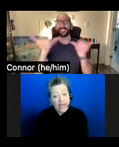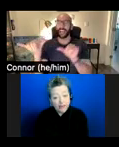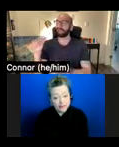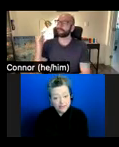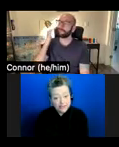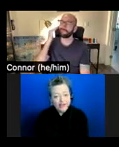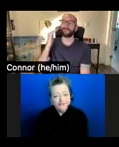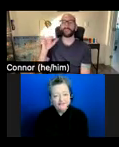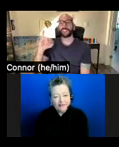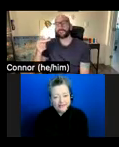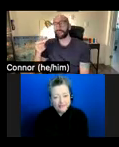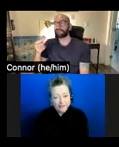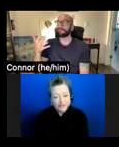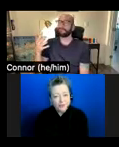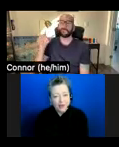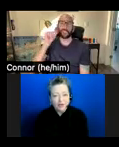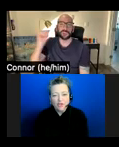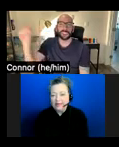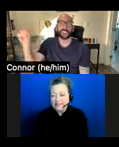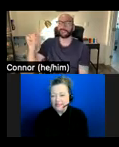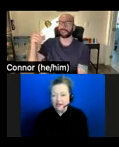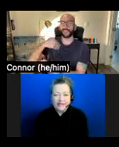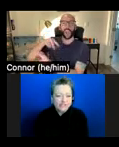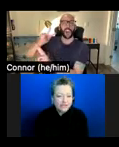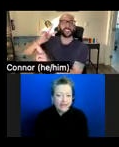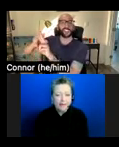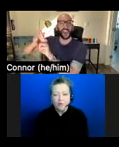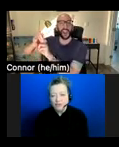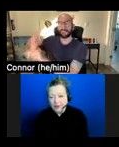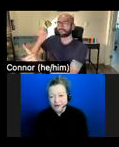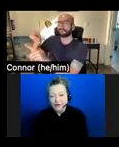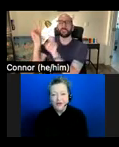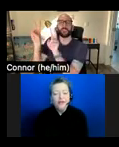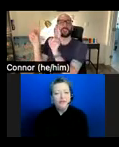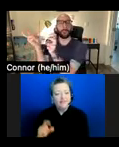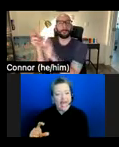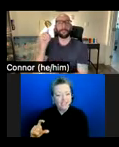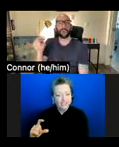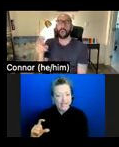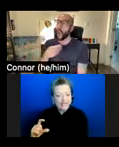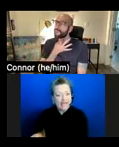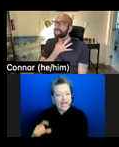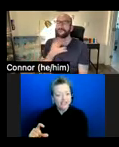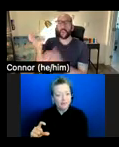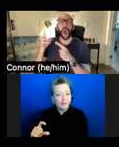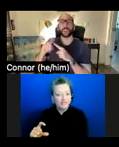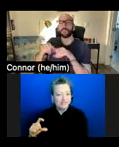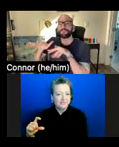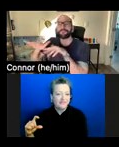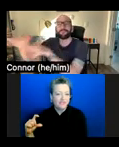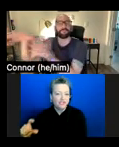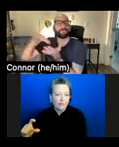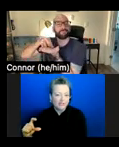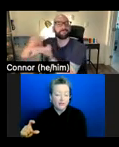Those channels are very similar to what you might see on Instagram or Twitter. You have the hashtags. The hashtag represents